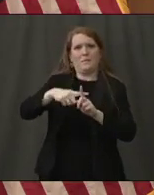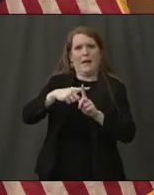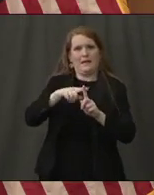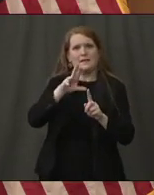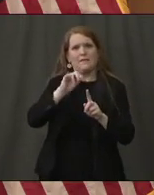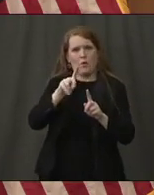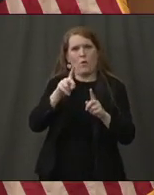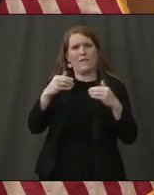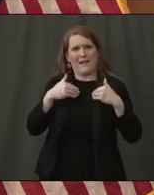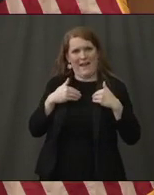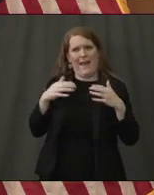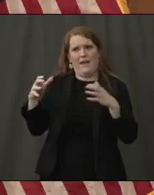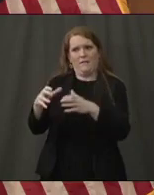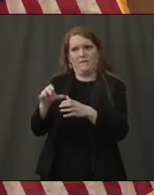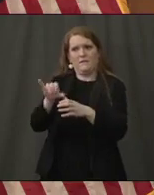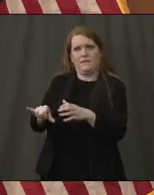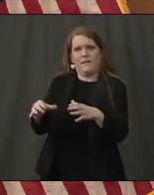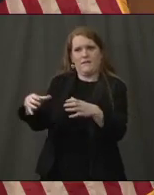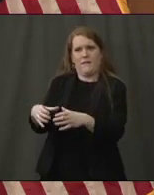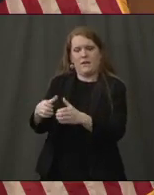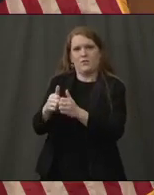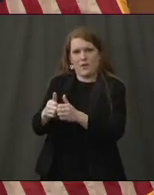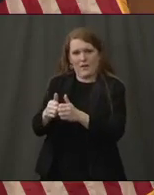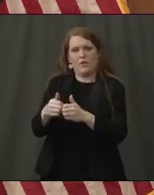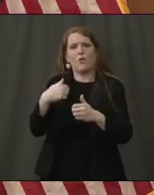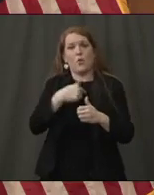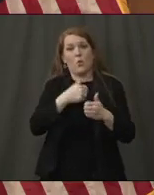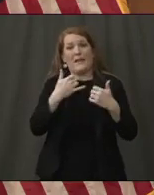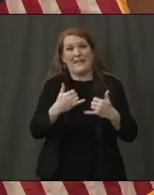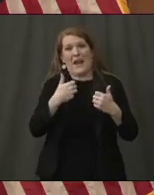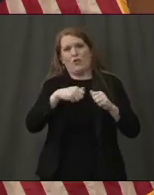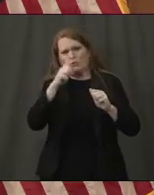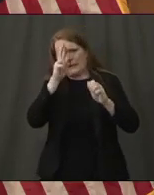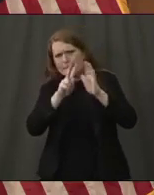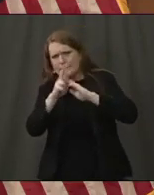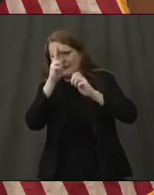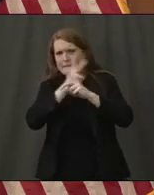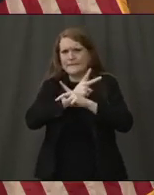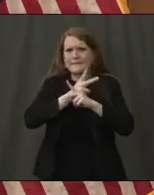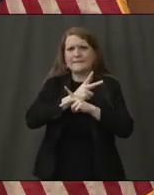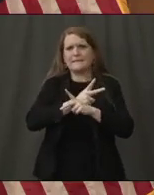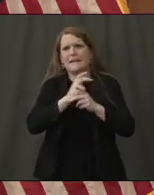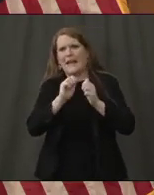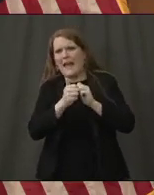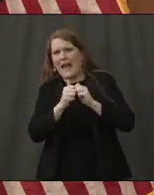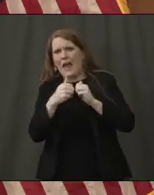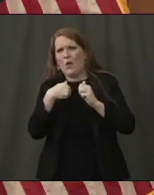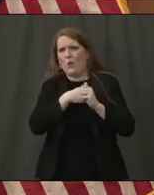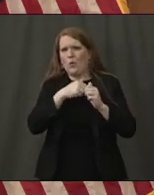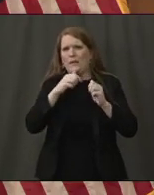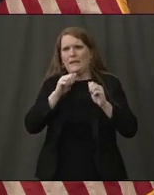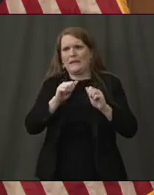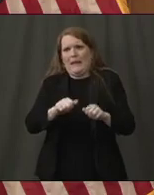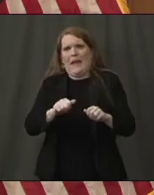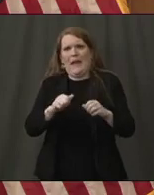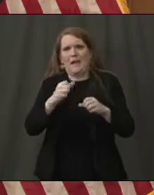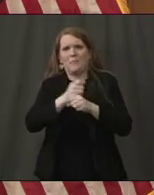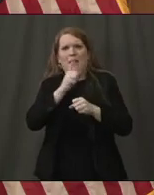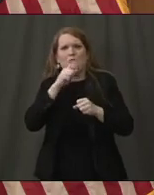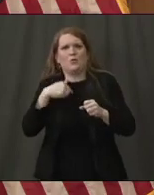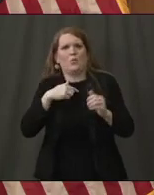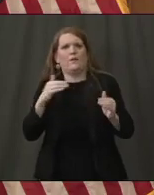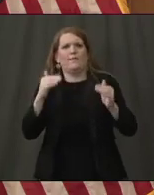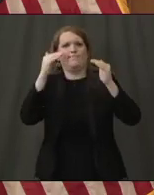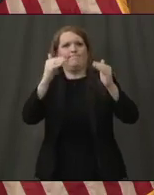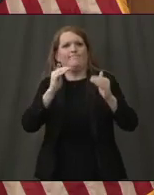And we're looking at other ways that we can start to centralize some of that health care so that we make sure that we're taking care of them even better.